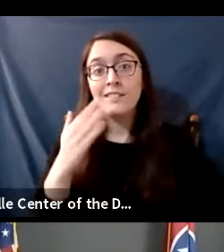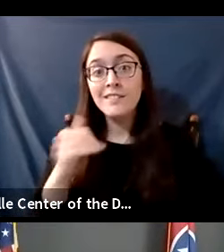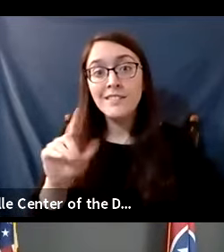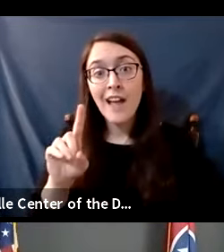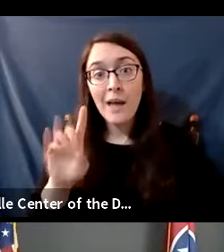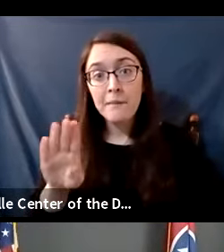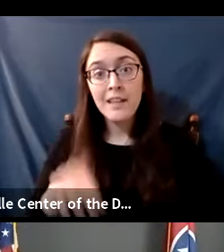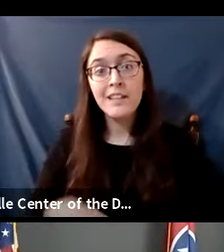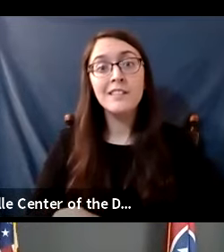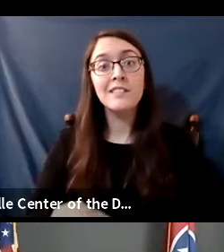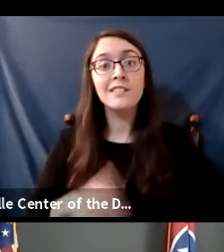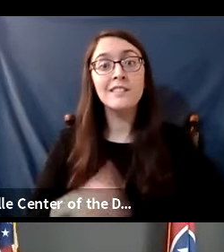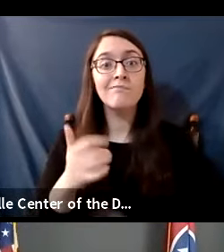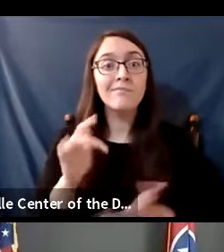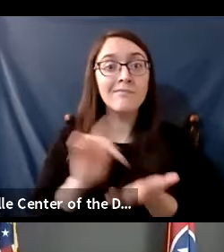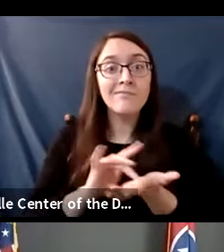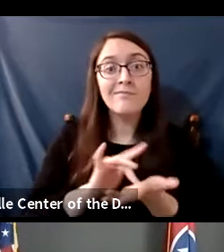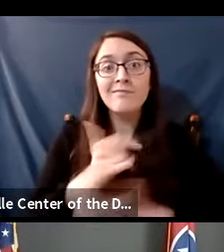misuse, all of those